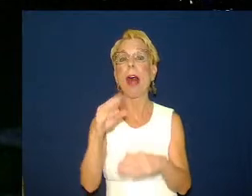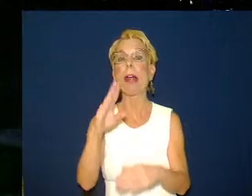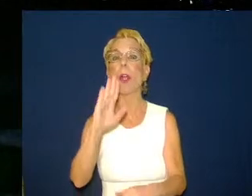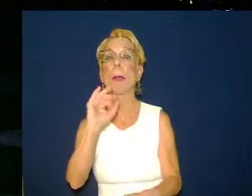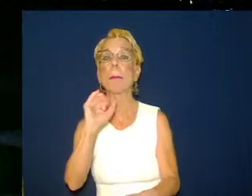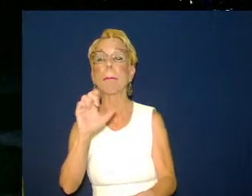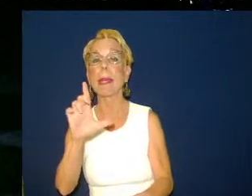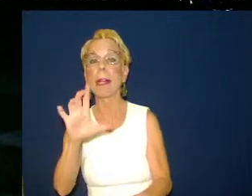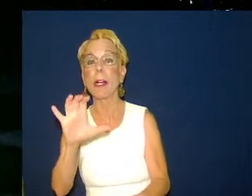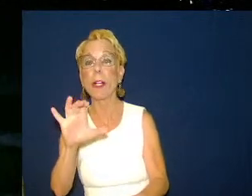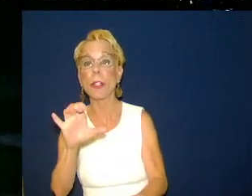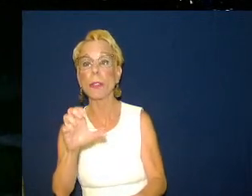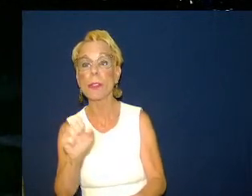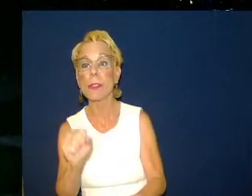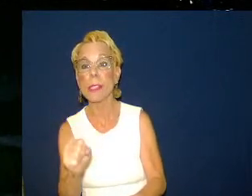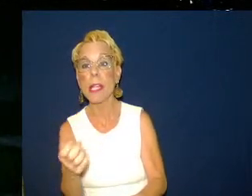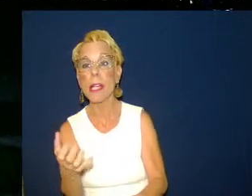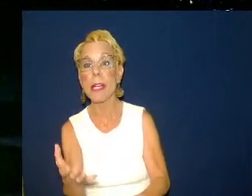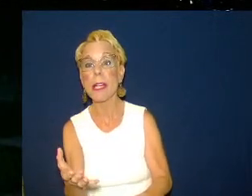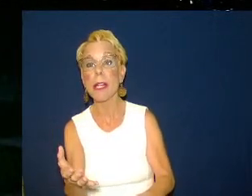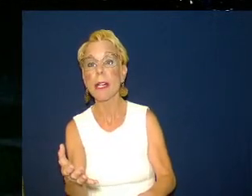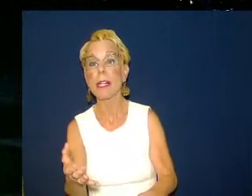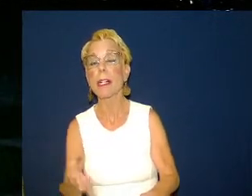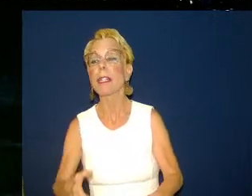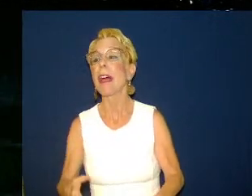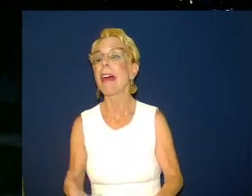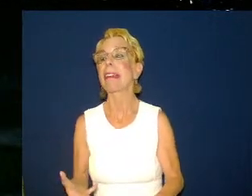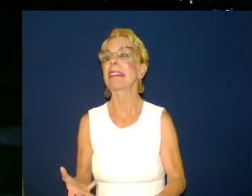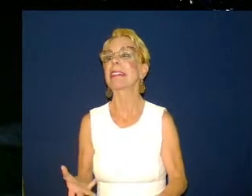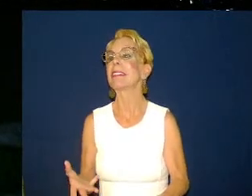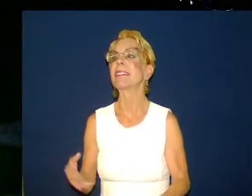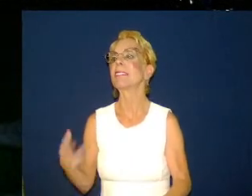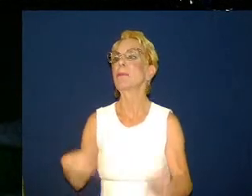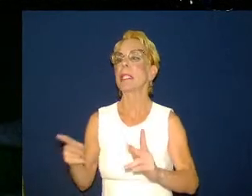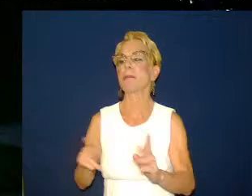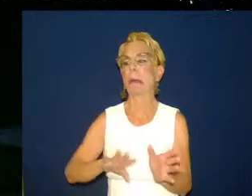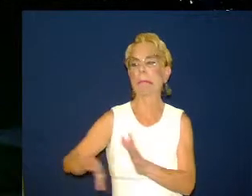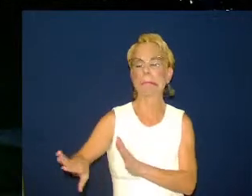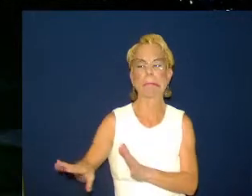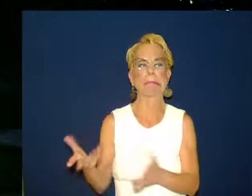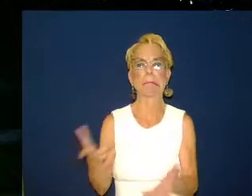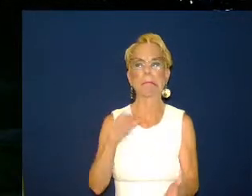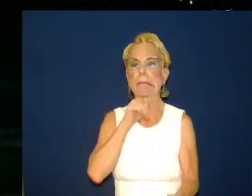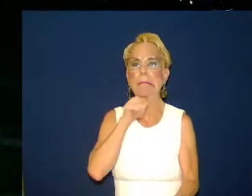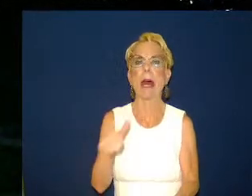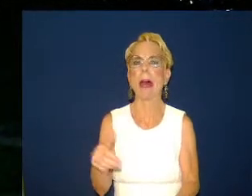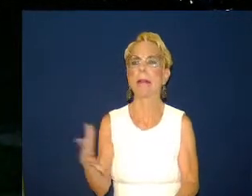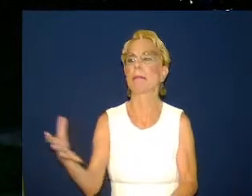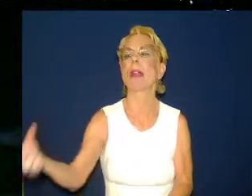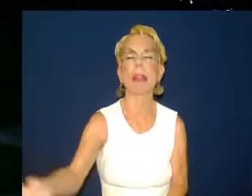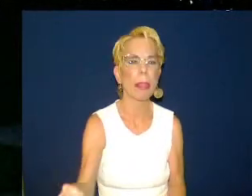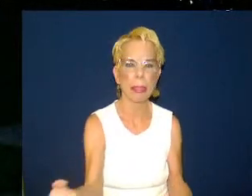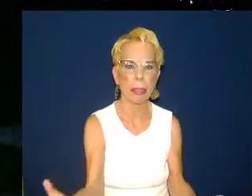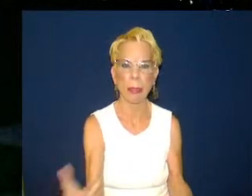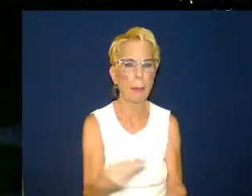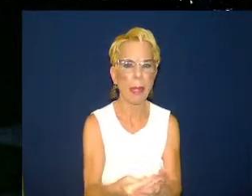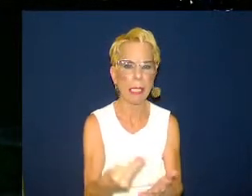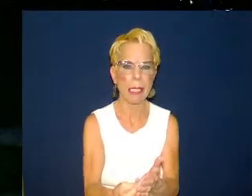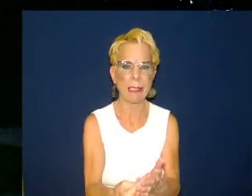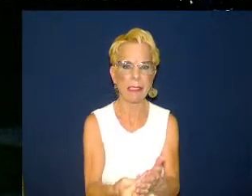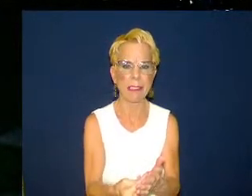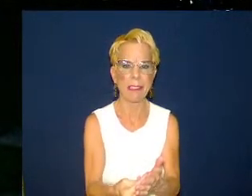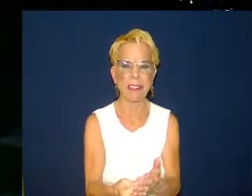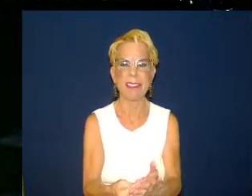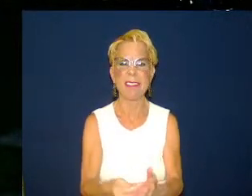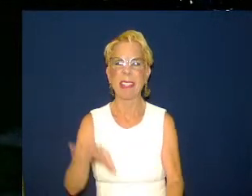90% of the rest of the world would have been fighting to hit the floor to get those $2 because that would have been about a week's salary or even a day's salary in some